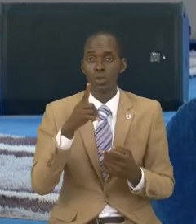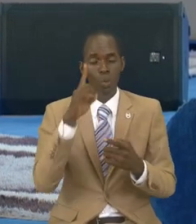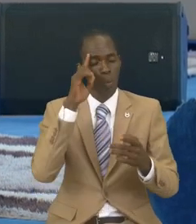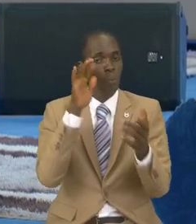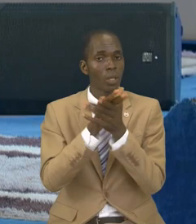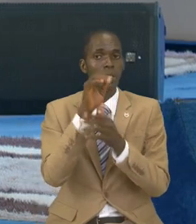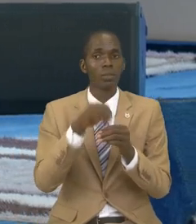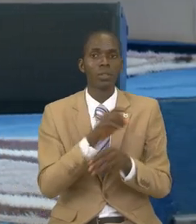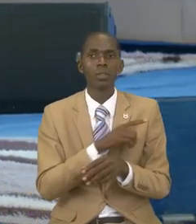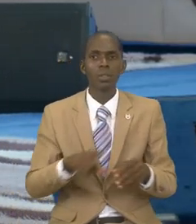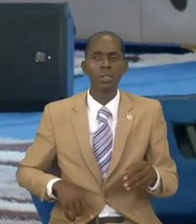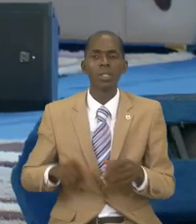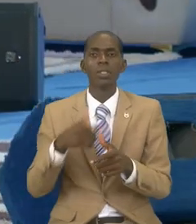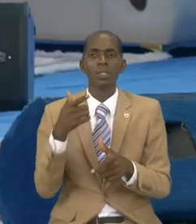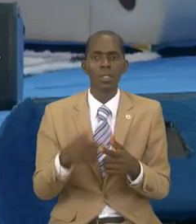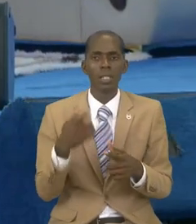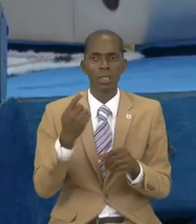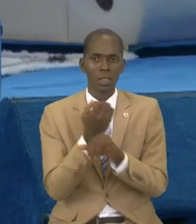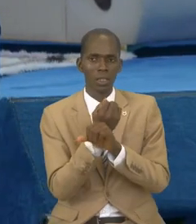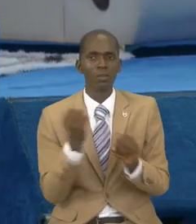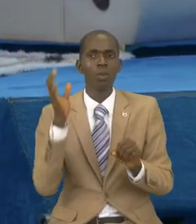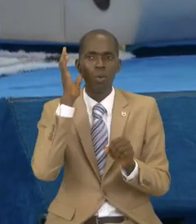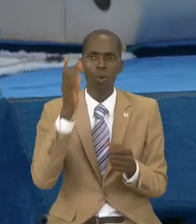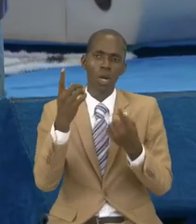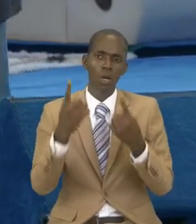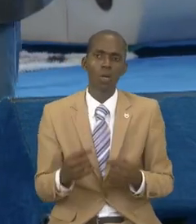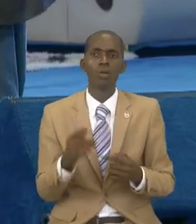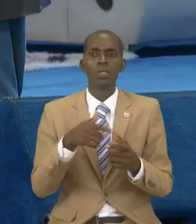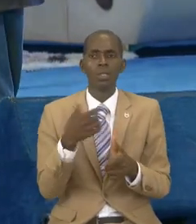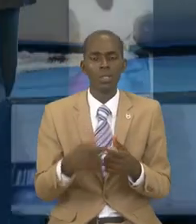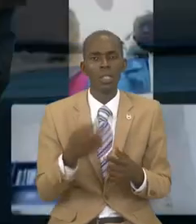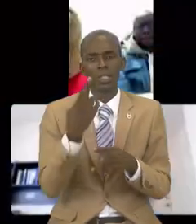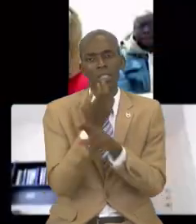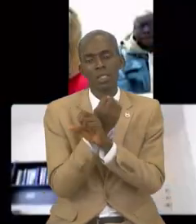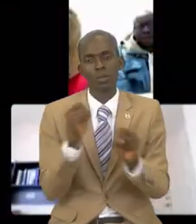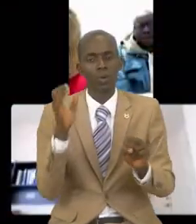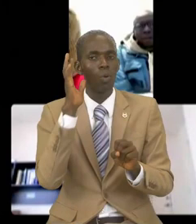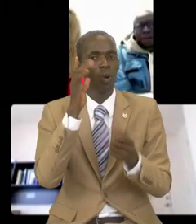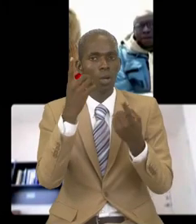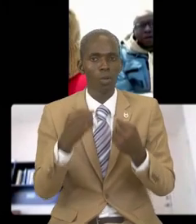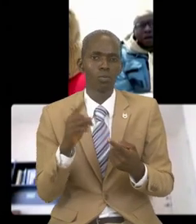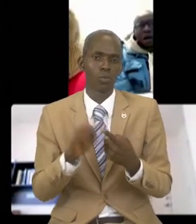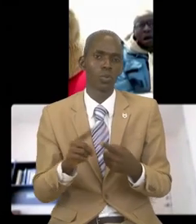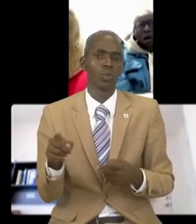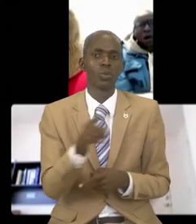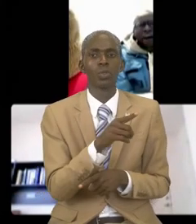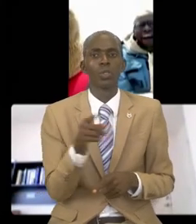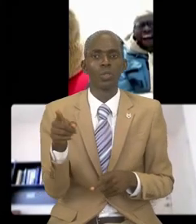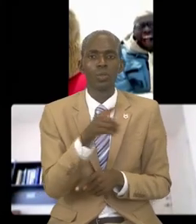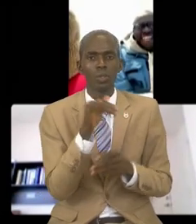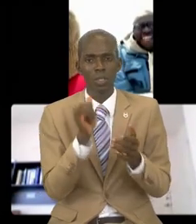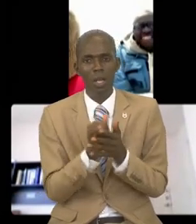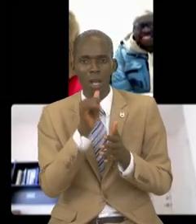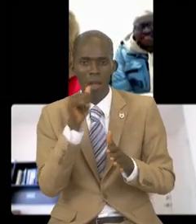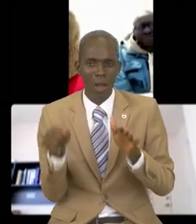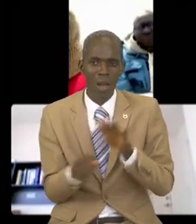Lord, then the salvation will come, the redemption will come unto you. He that covereth the